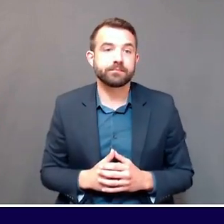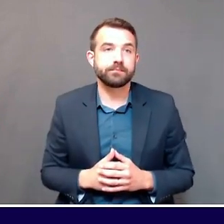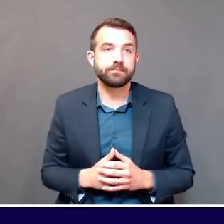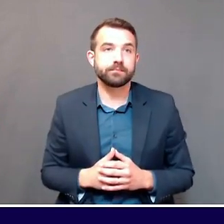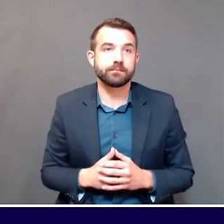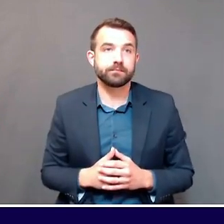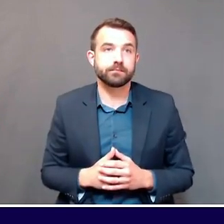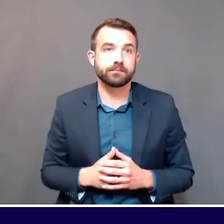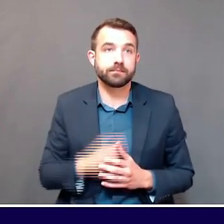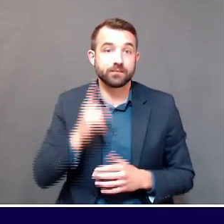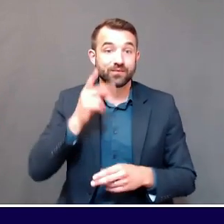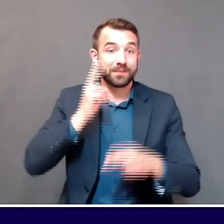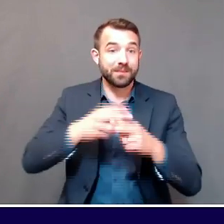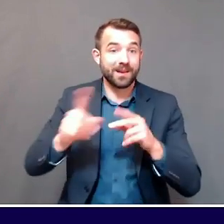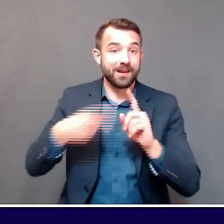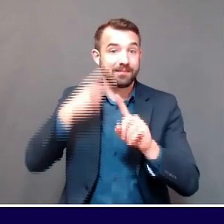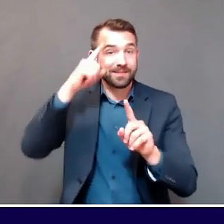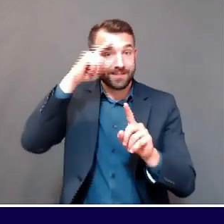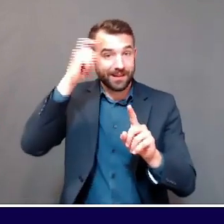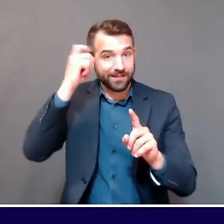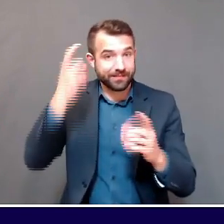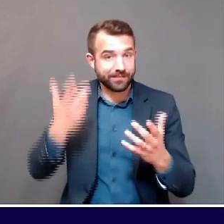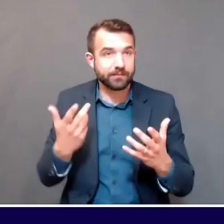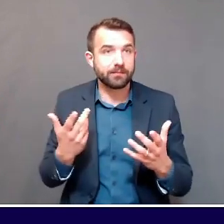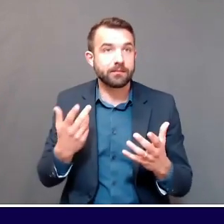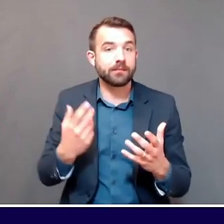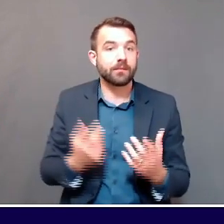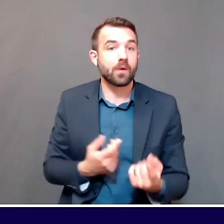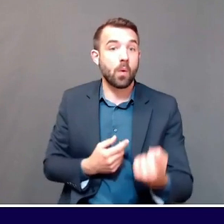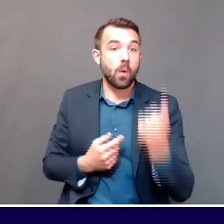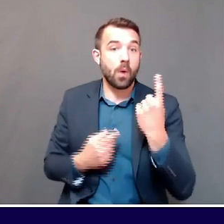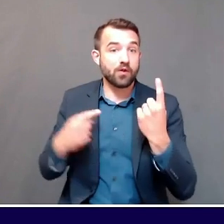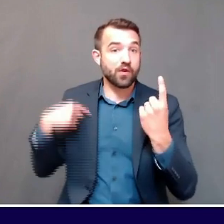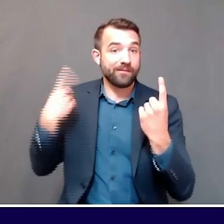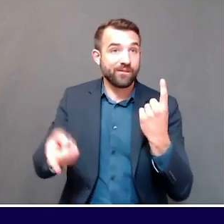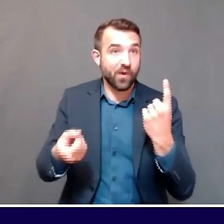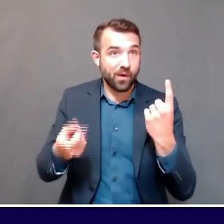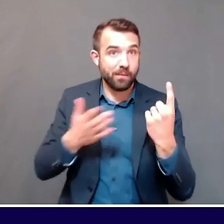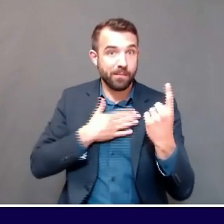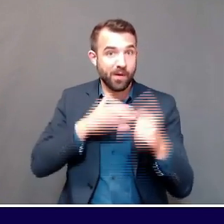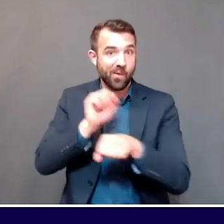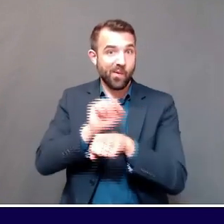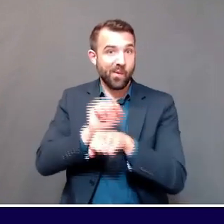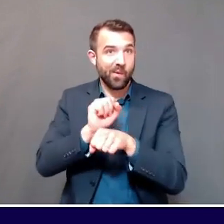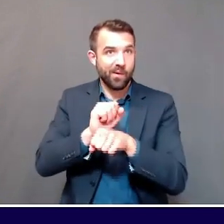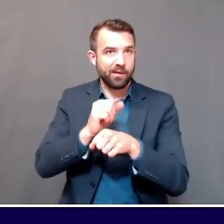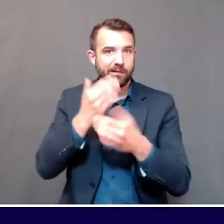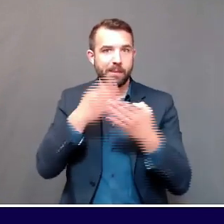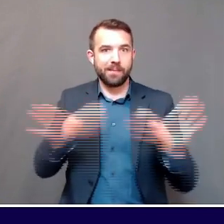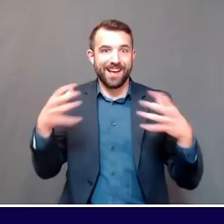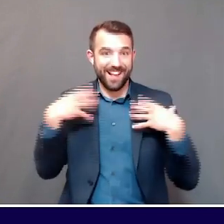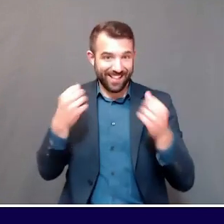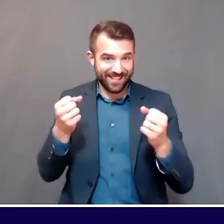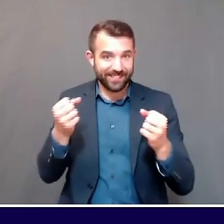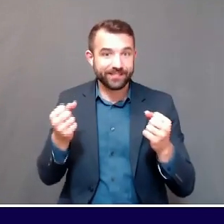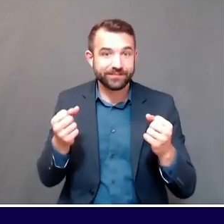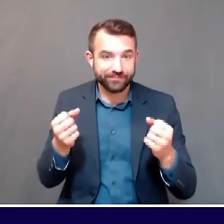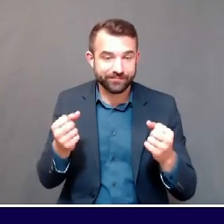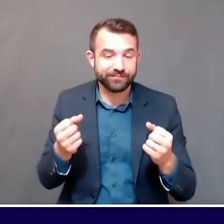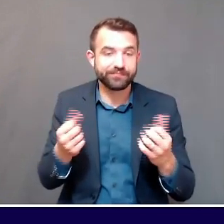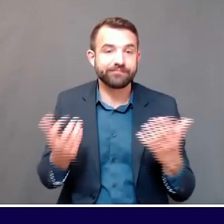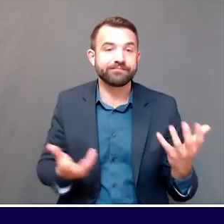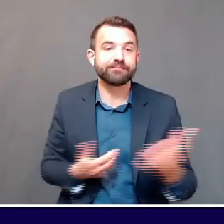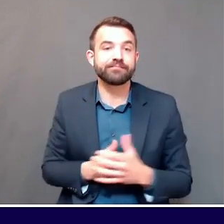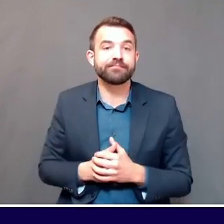but one of the things that we've learned over the years in public health is that if we're not thinking months, years